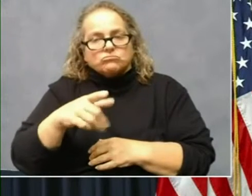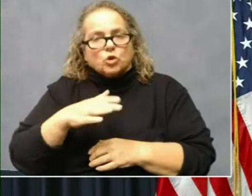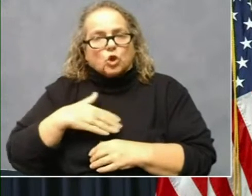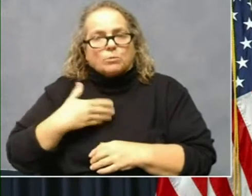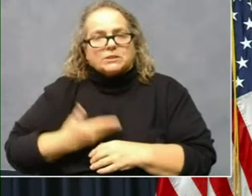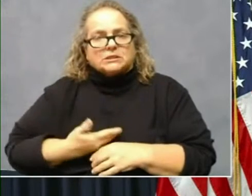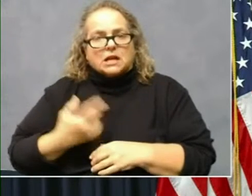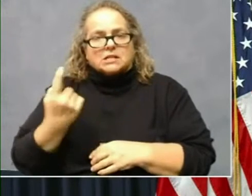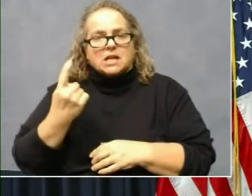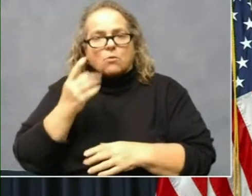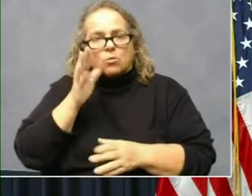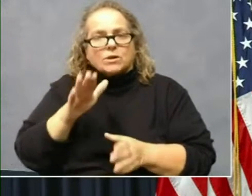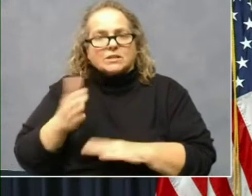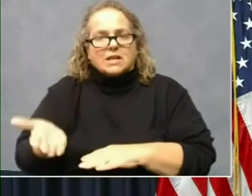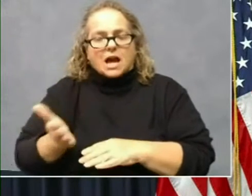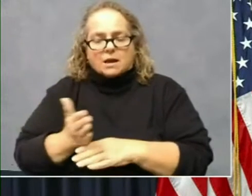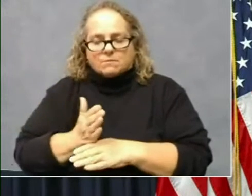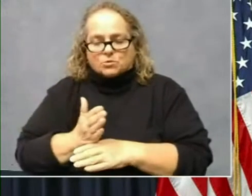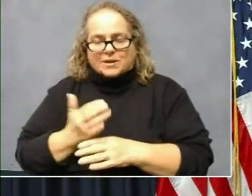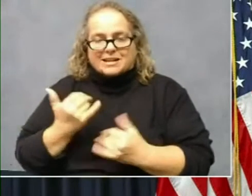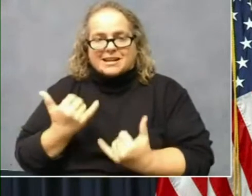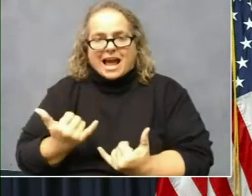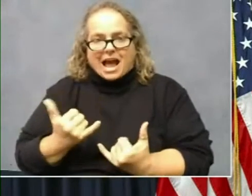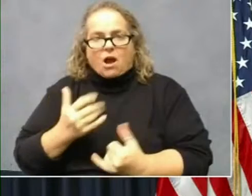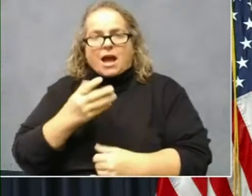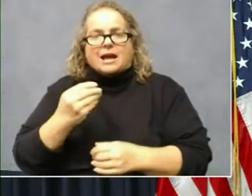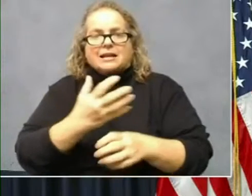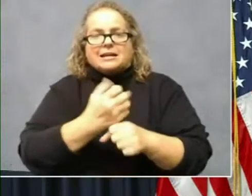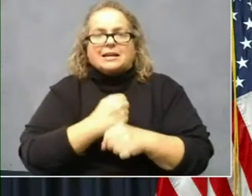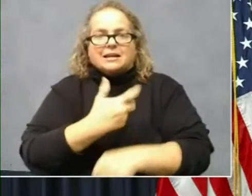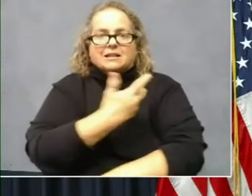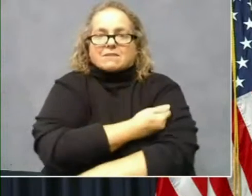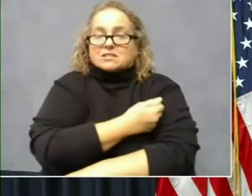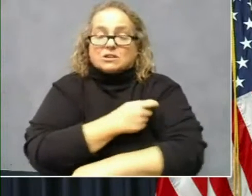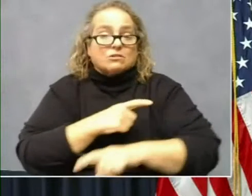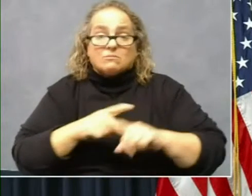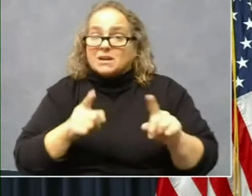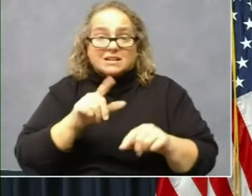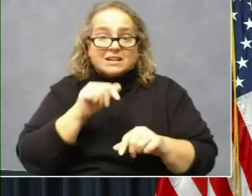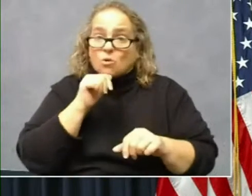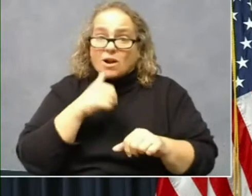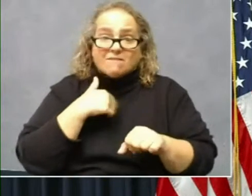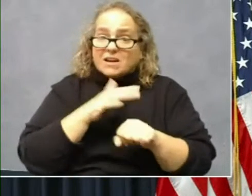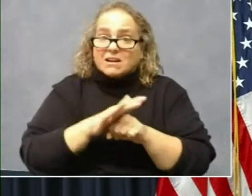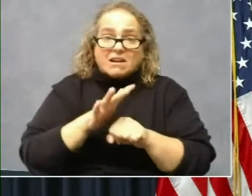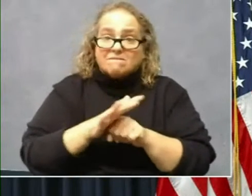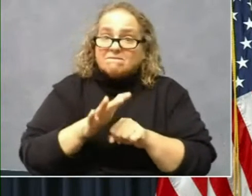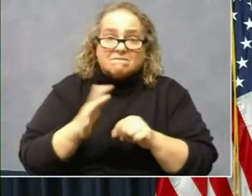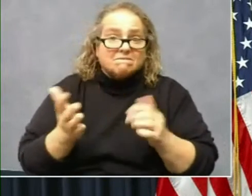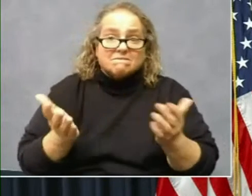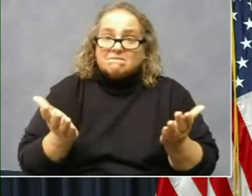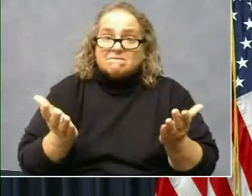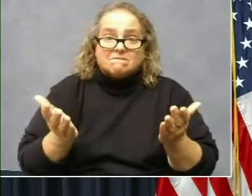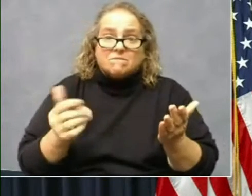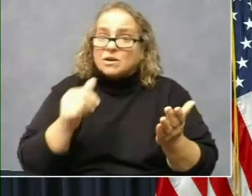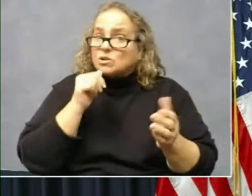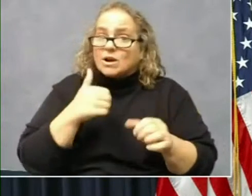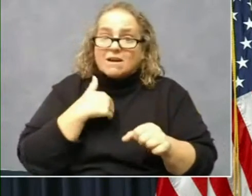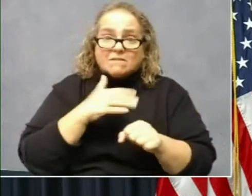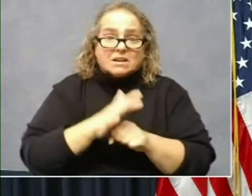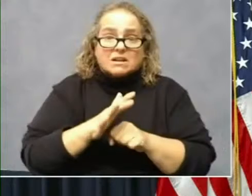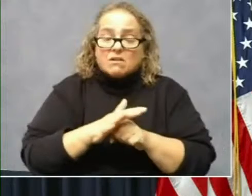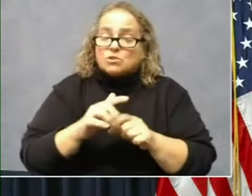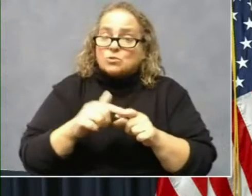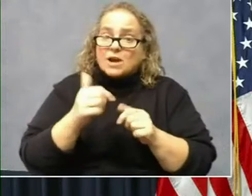get the vaccine. But there is not enough to go around to everybody all at the same time. So